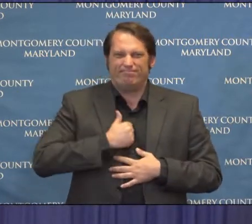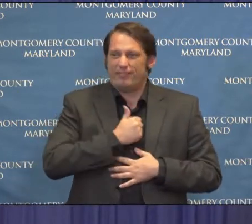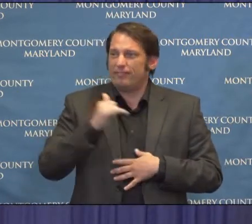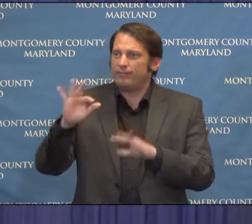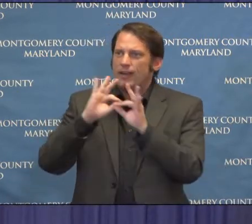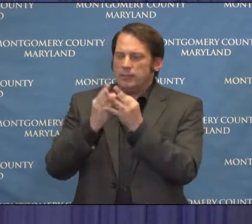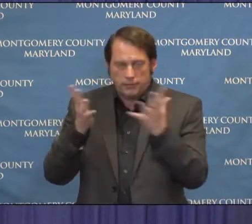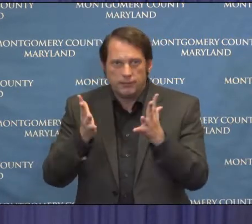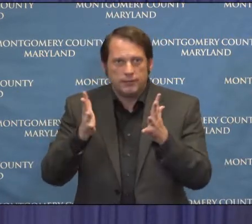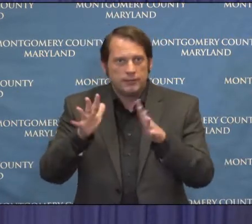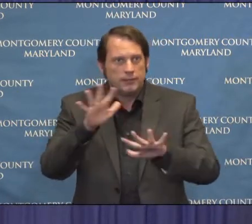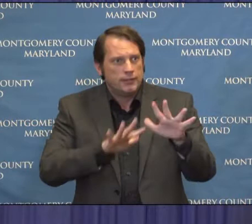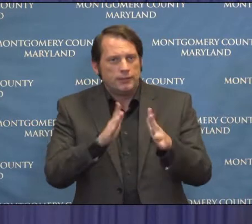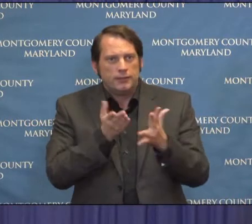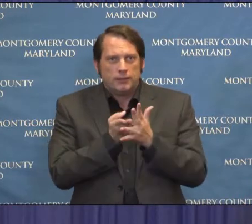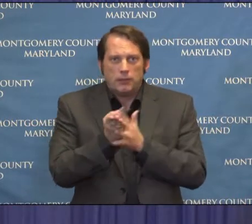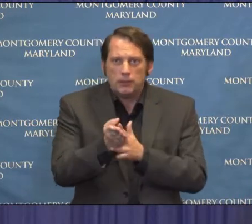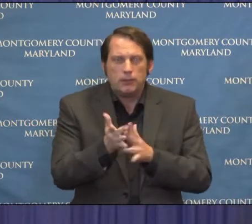And